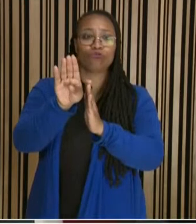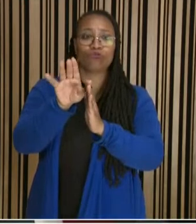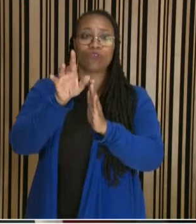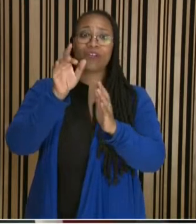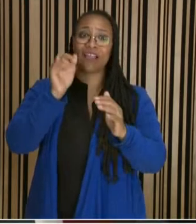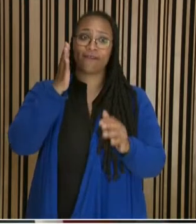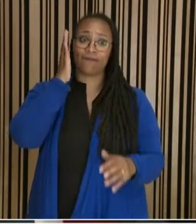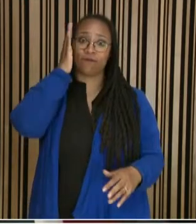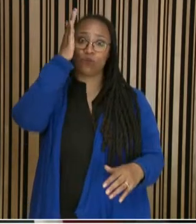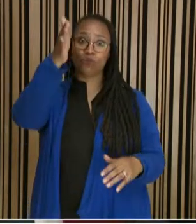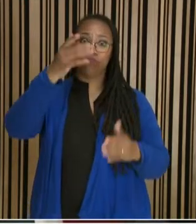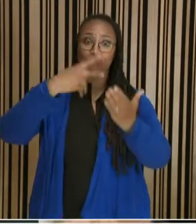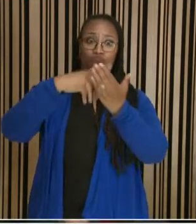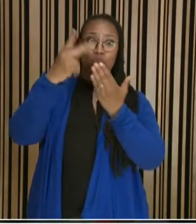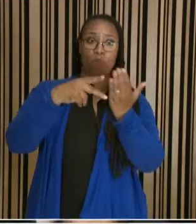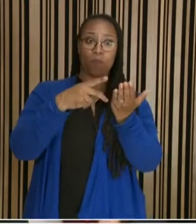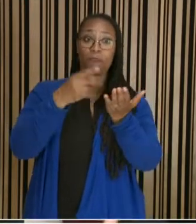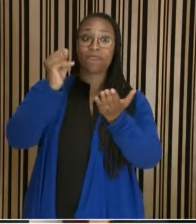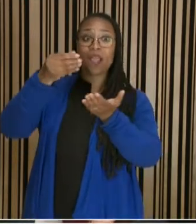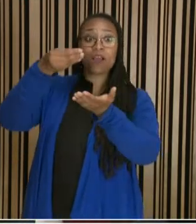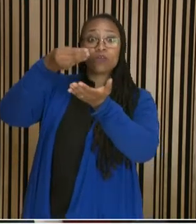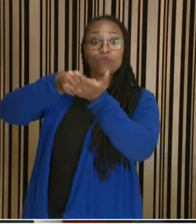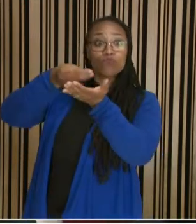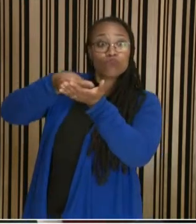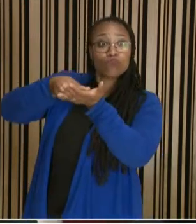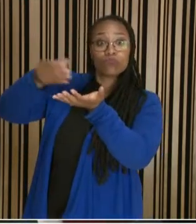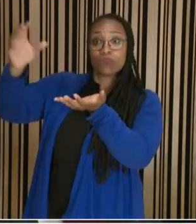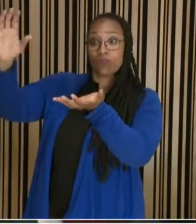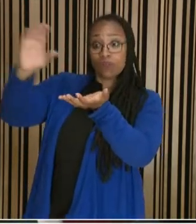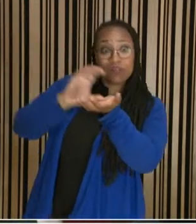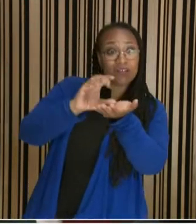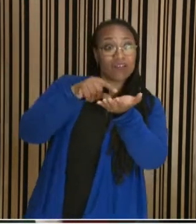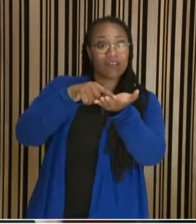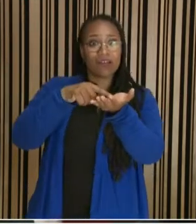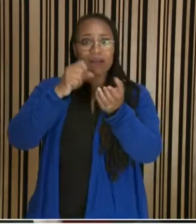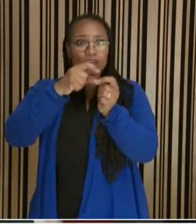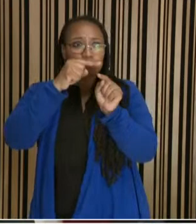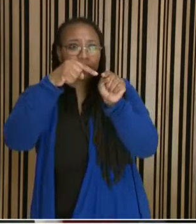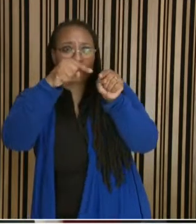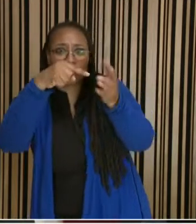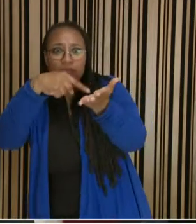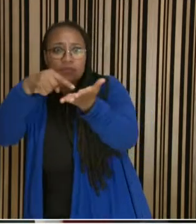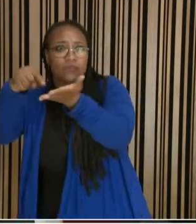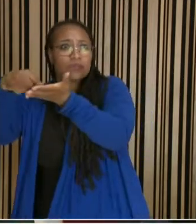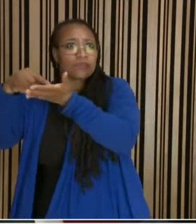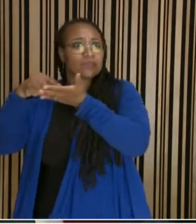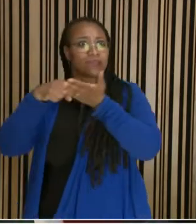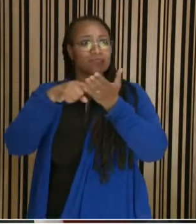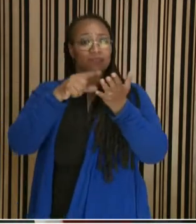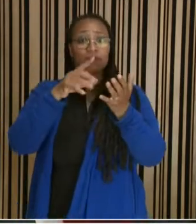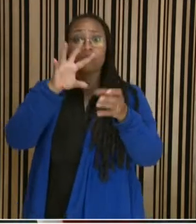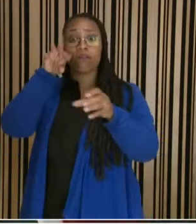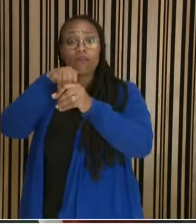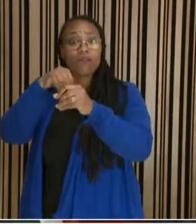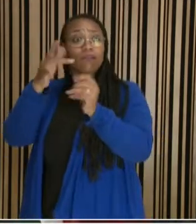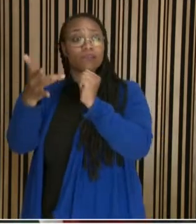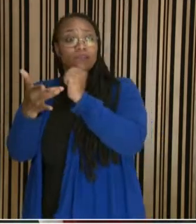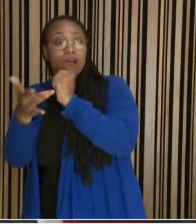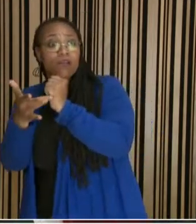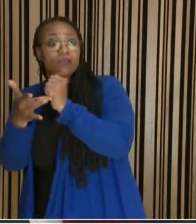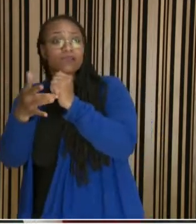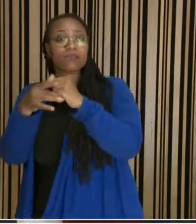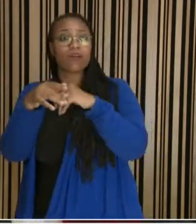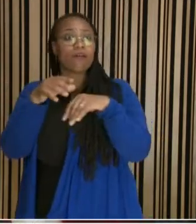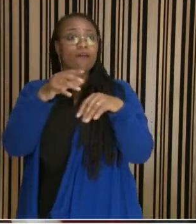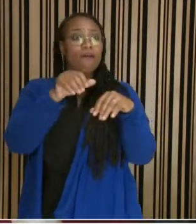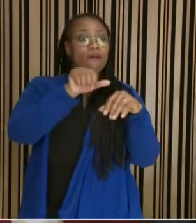tuition payments in high demand fields, to our investments in advanced technical centers that are preparing our DC public